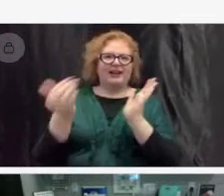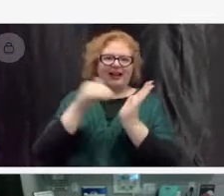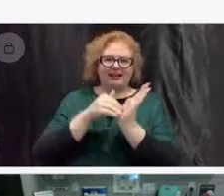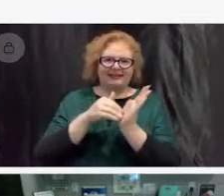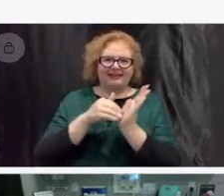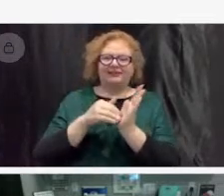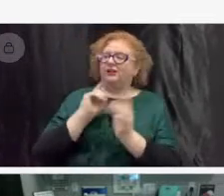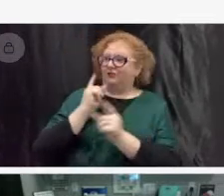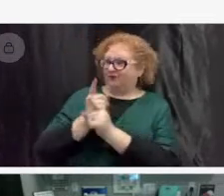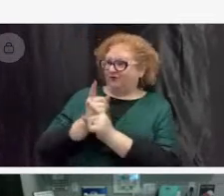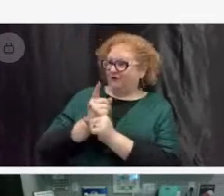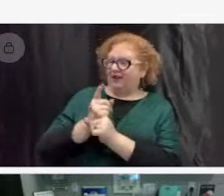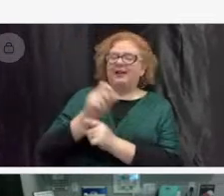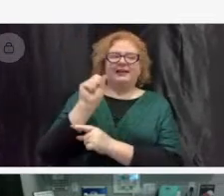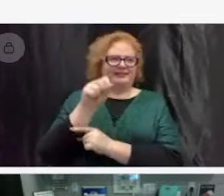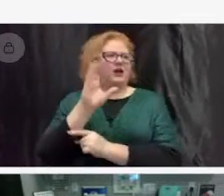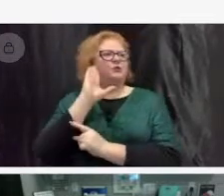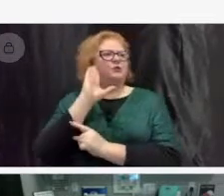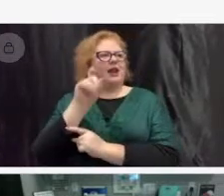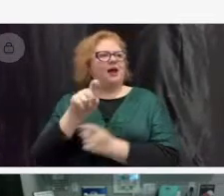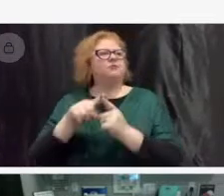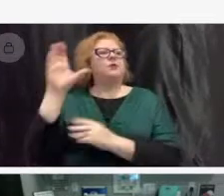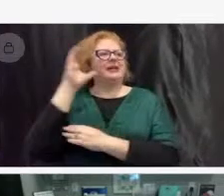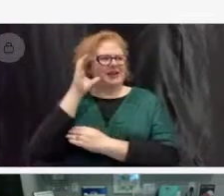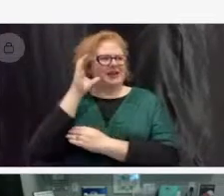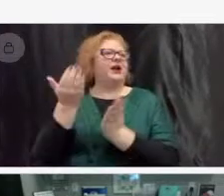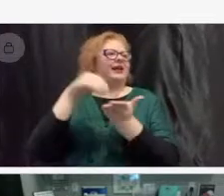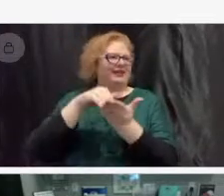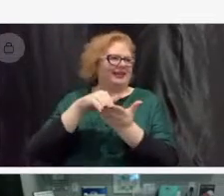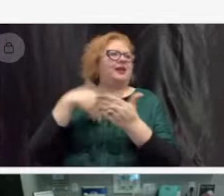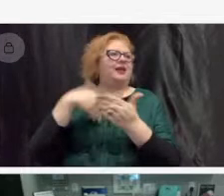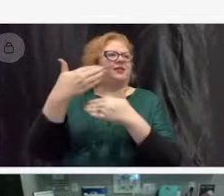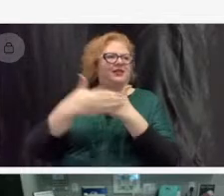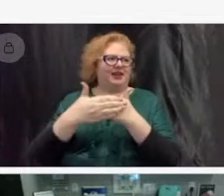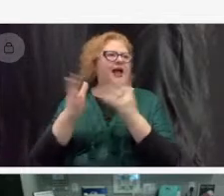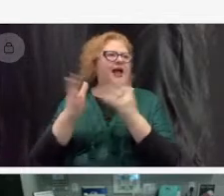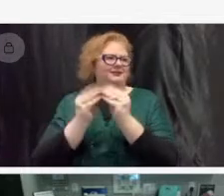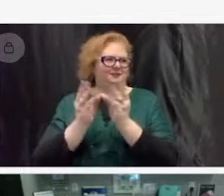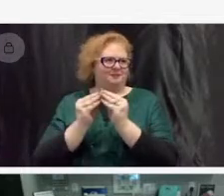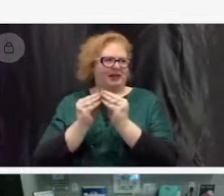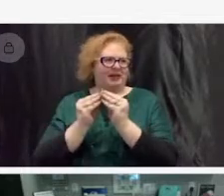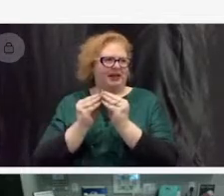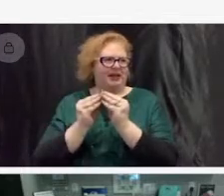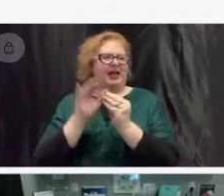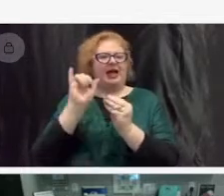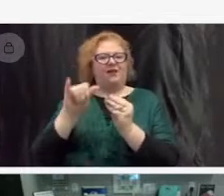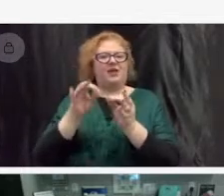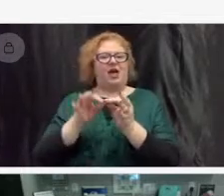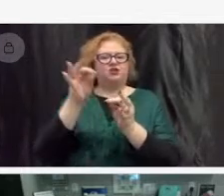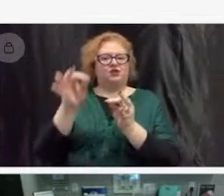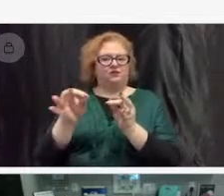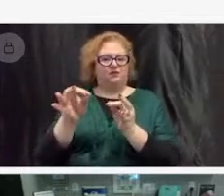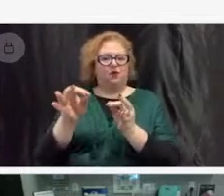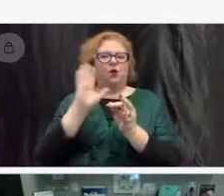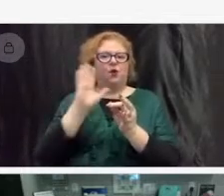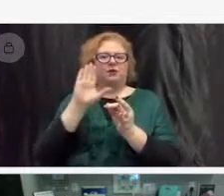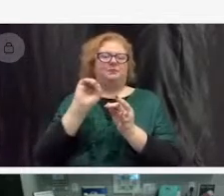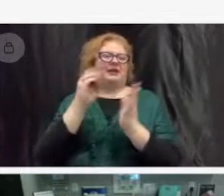That is correct. It would be heard at the next Planning Commission meeting, and this deferral would be at their